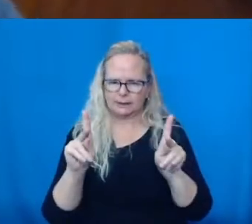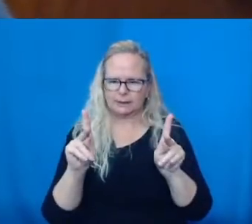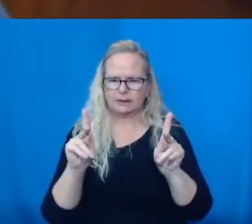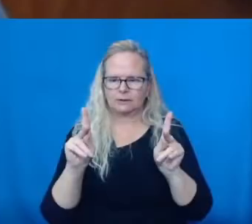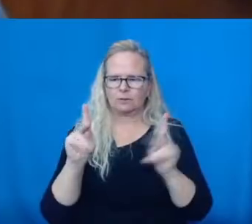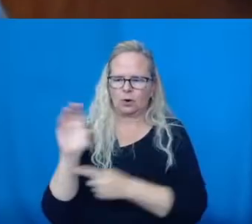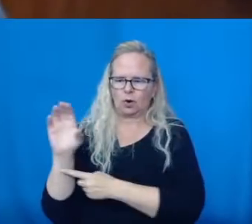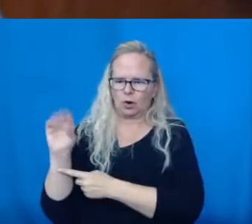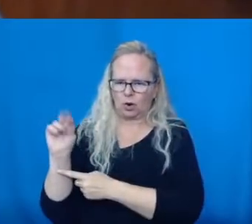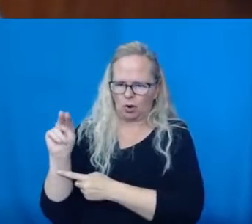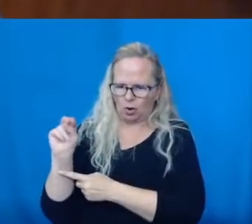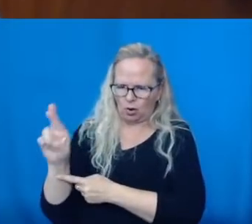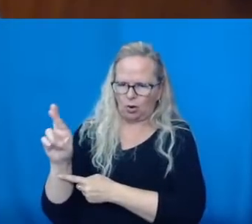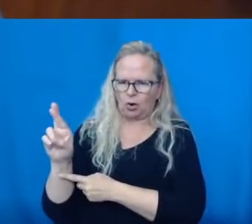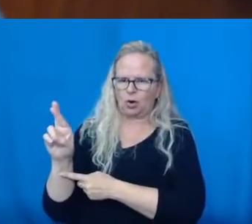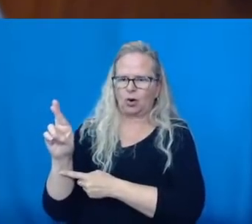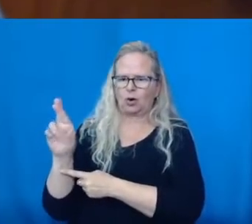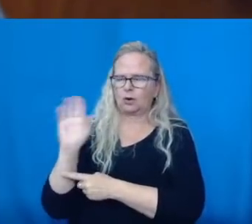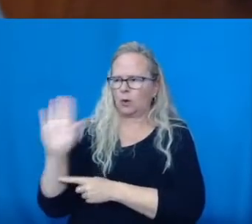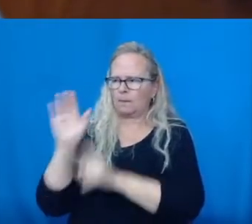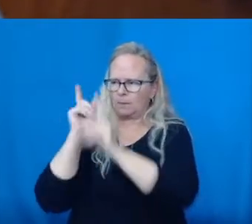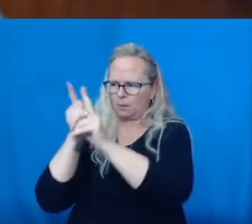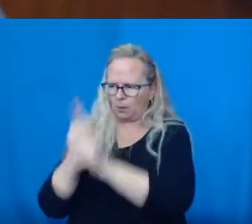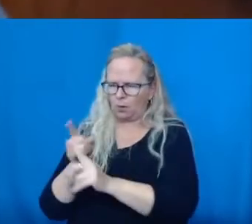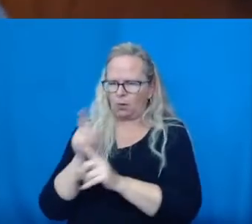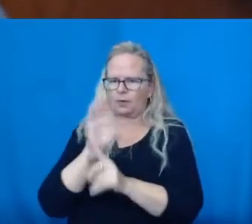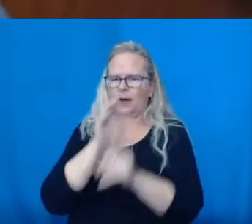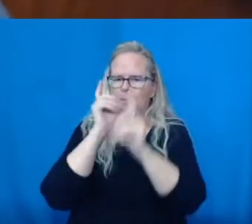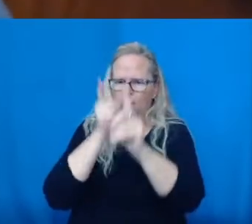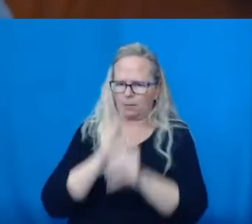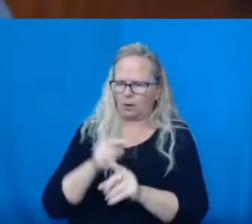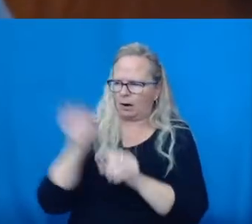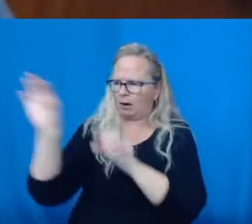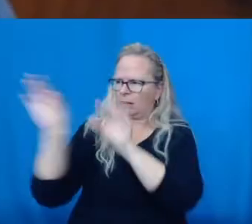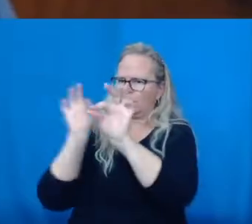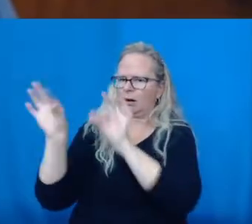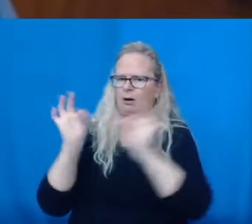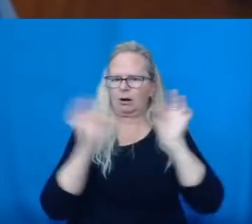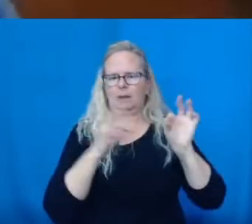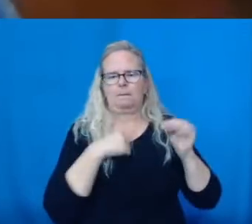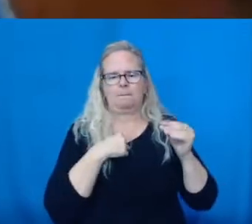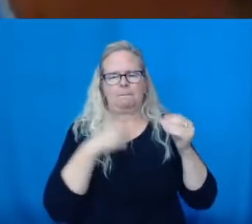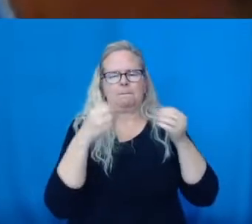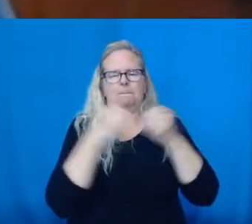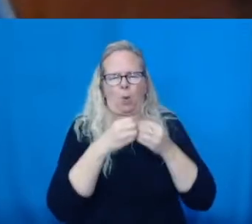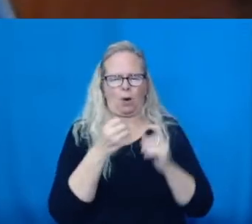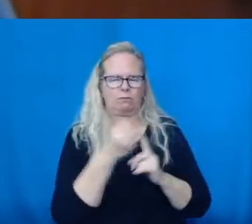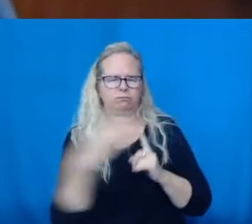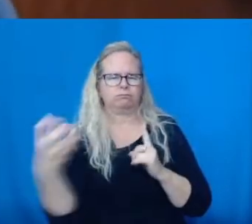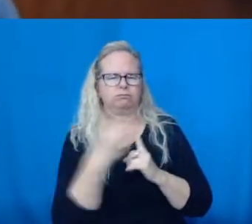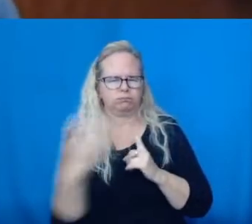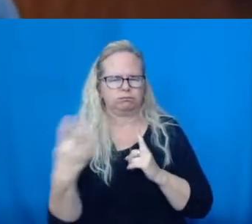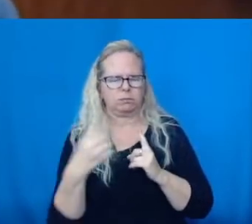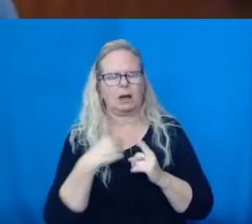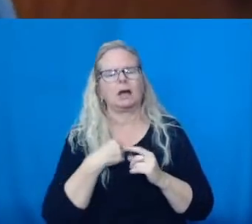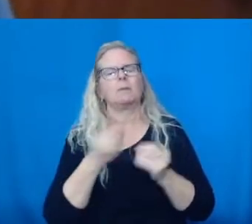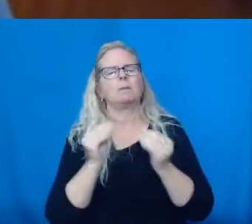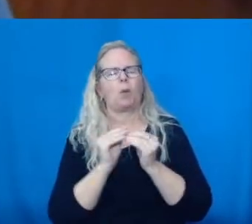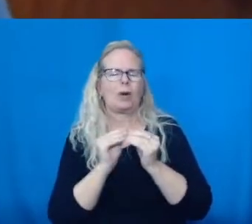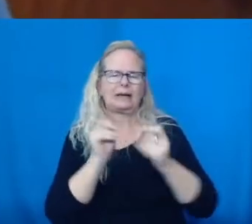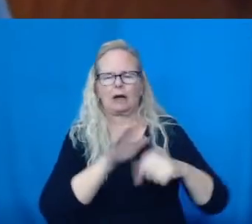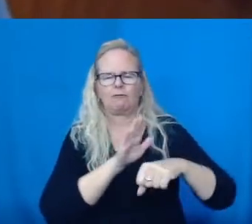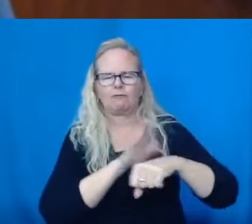detail and some advice on what to watch for in some cases, and maybe update information on some of the concerns